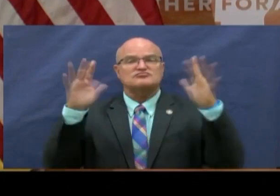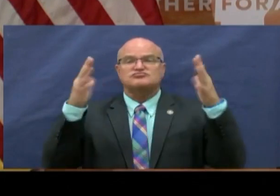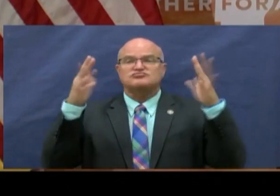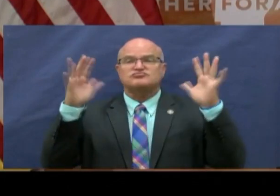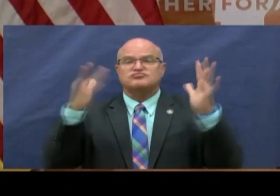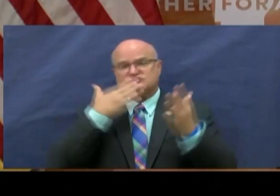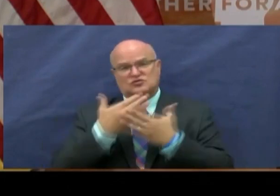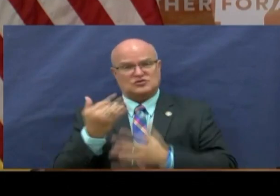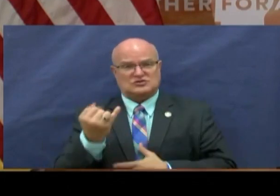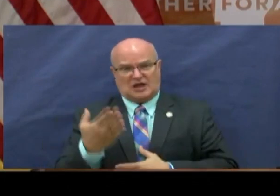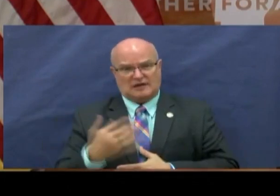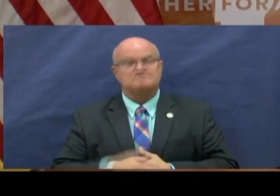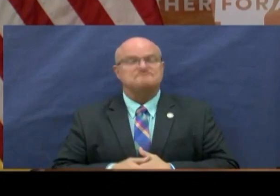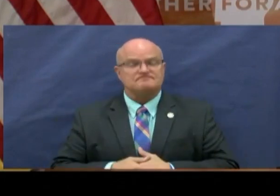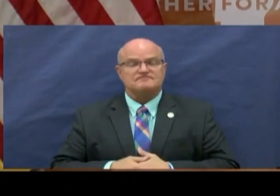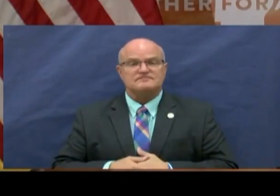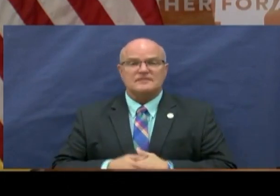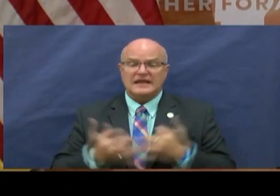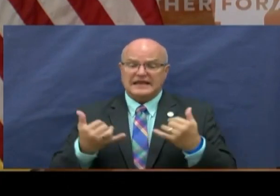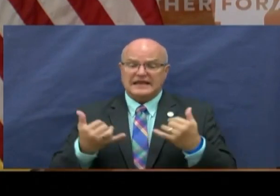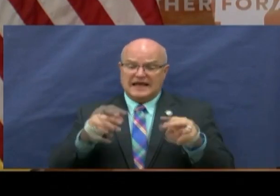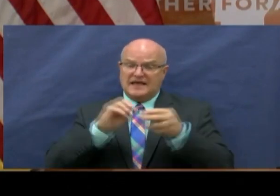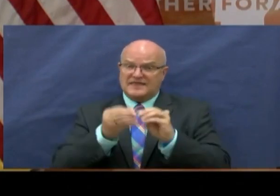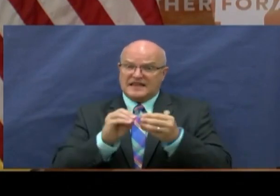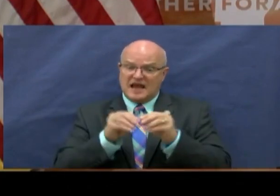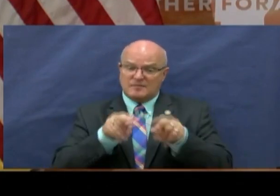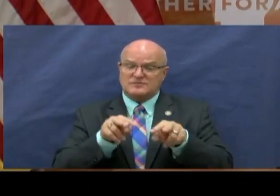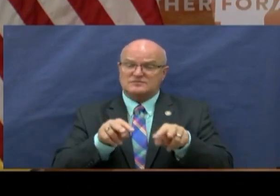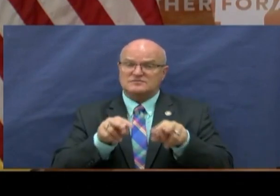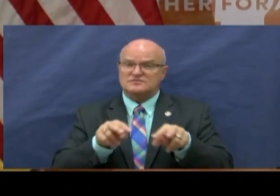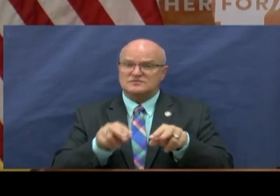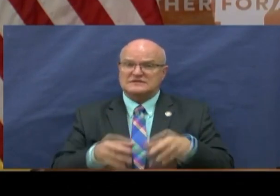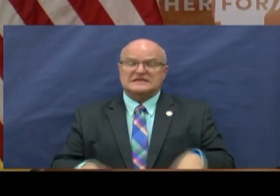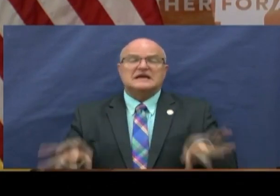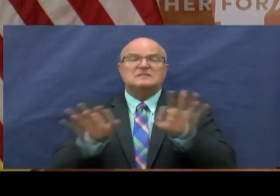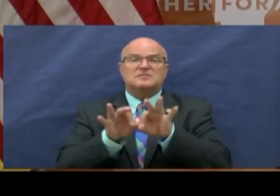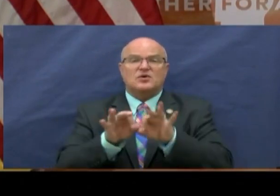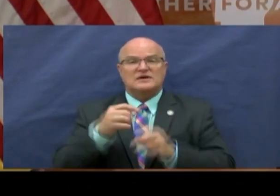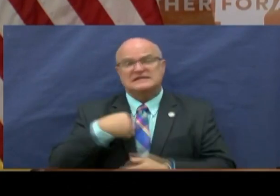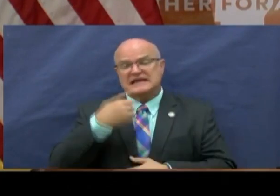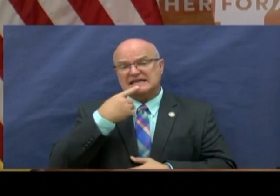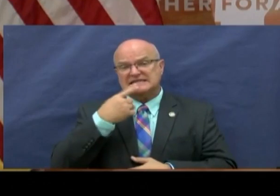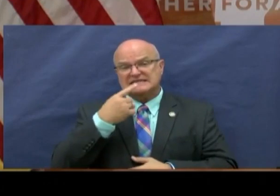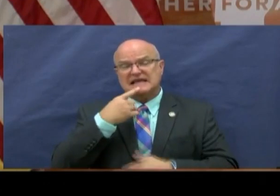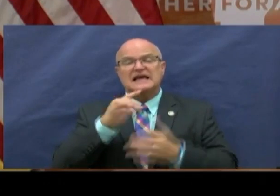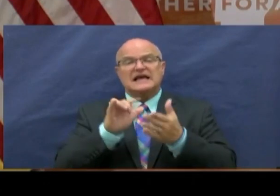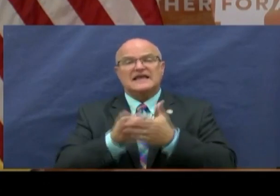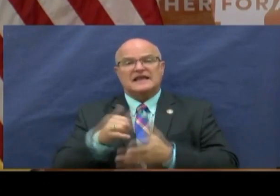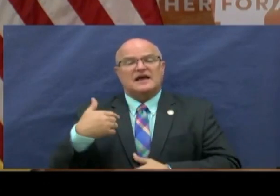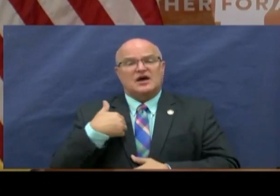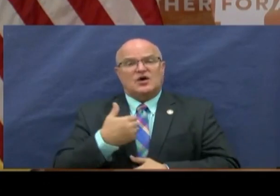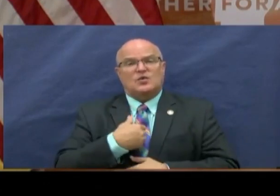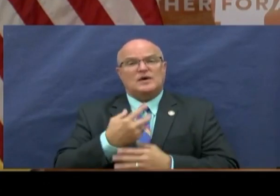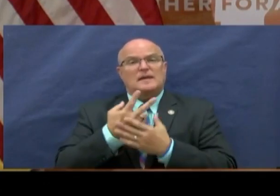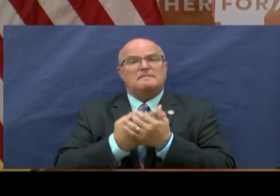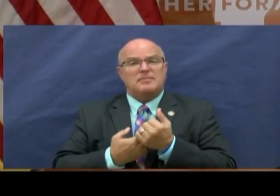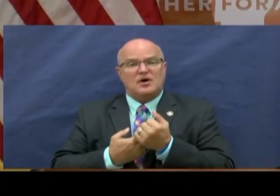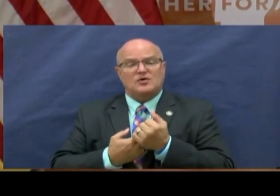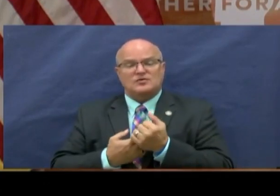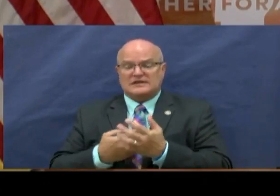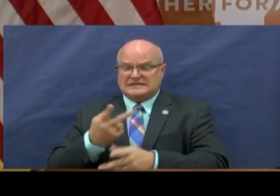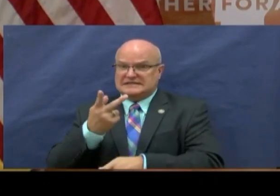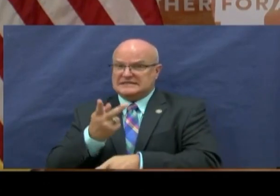Now, as you look at the numbers, it's been very important, as I said, that we both take care